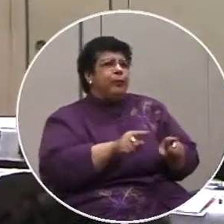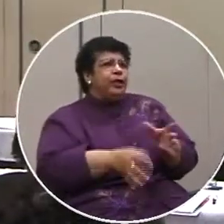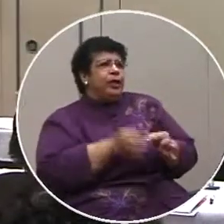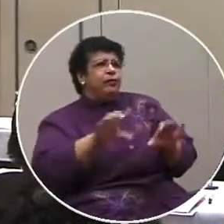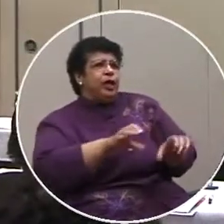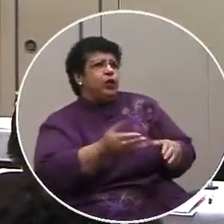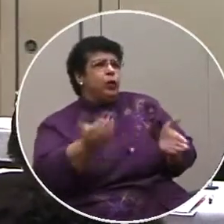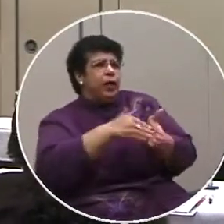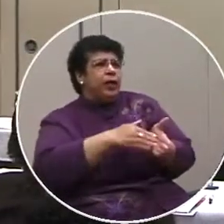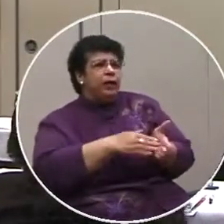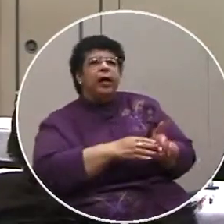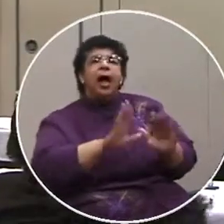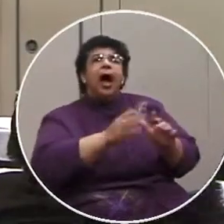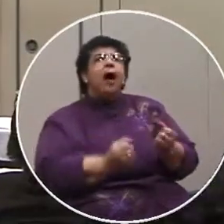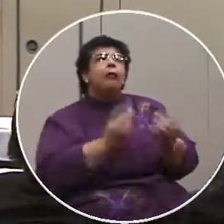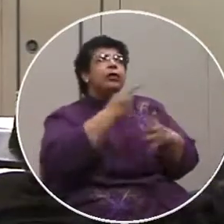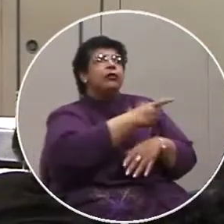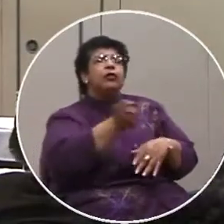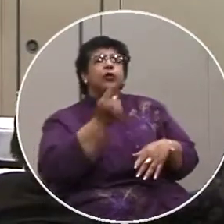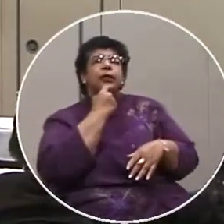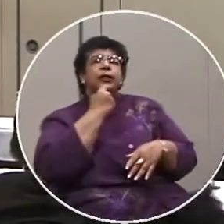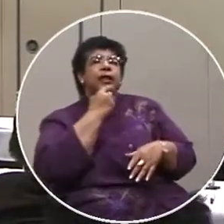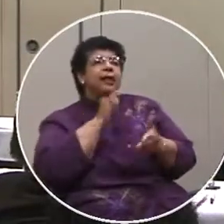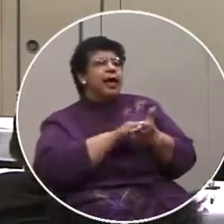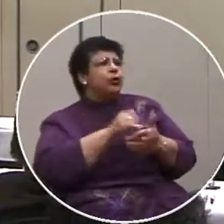to somebody that you know?